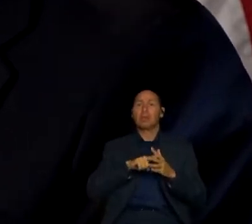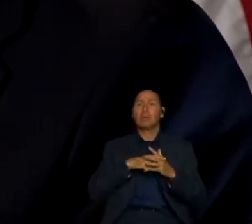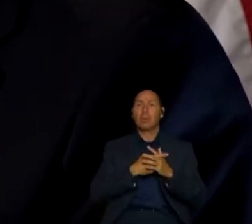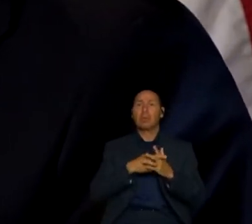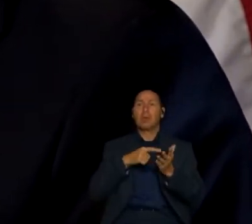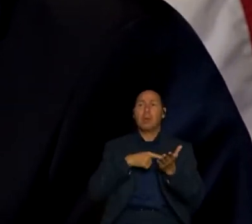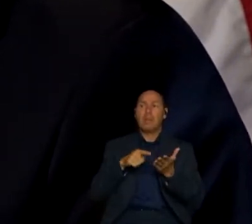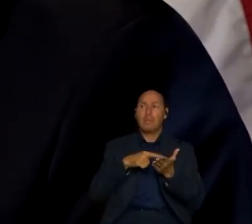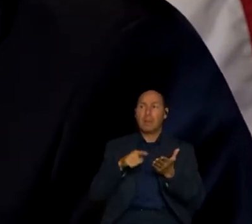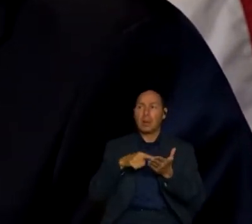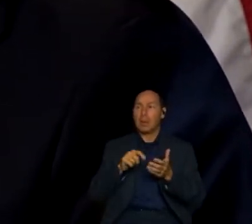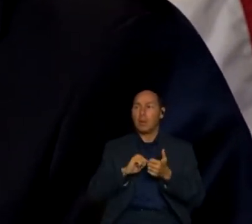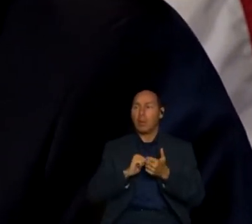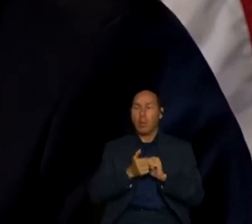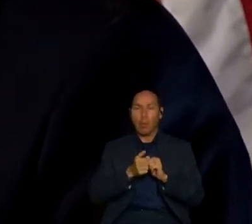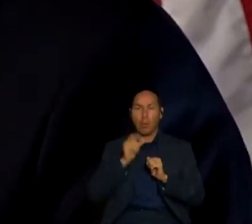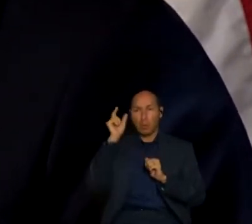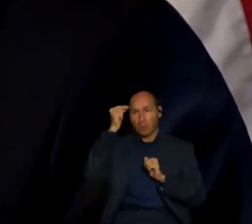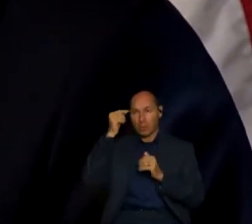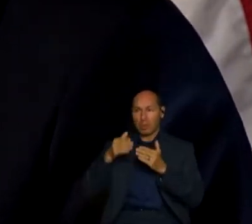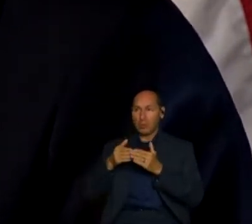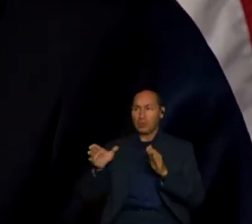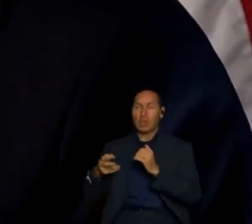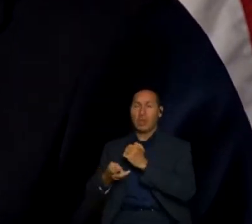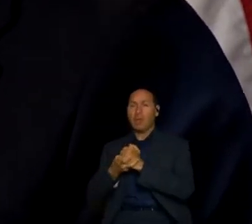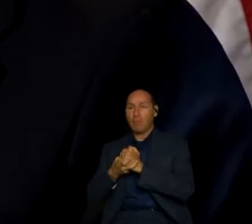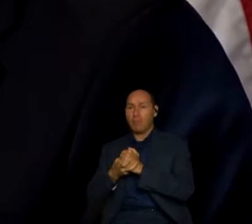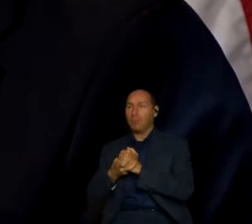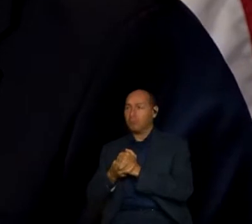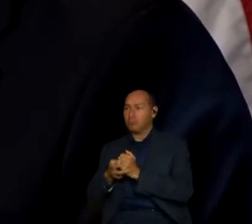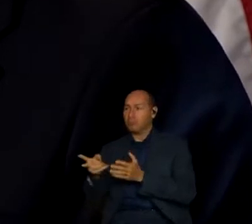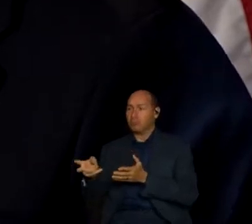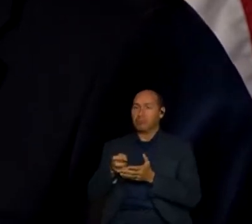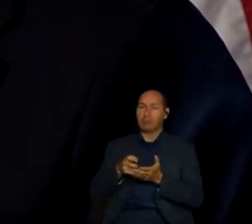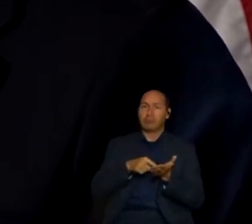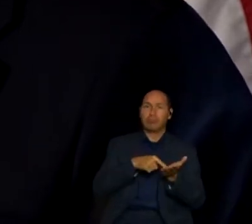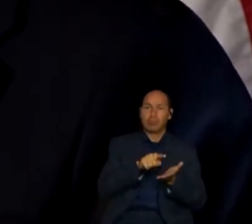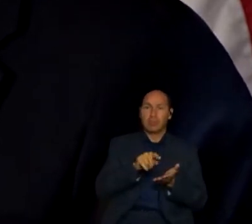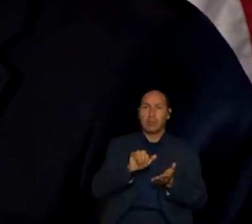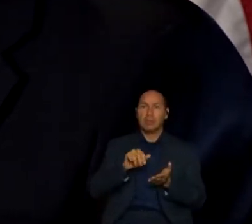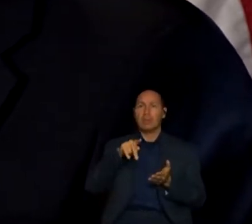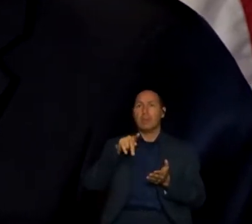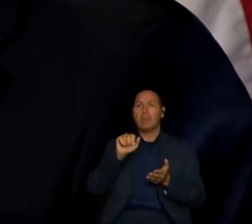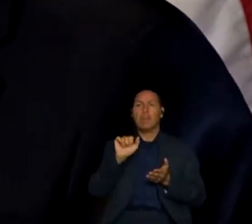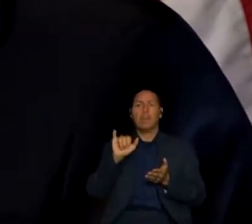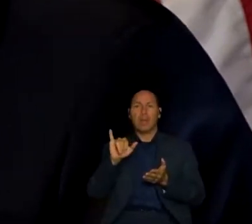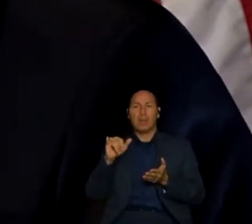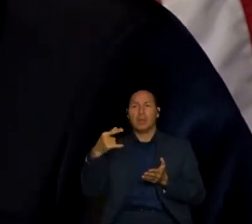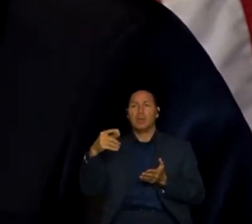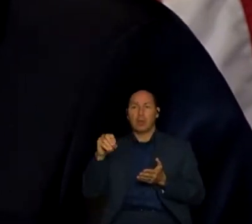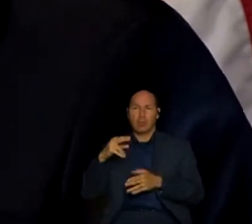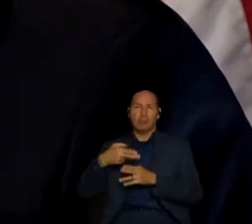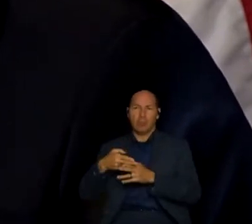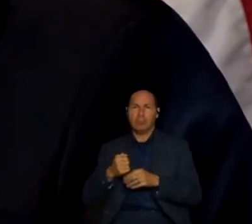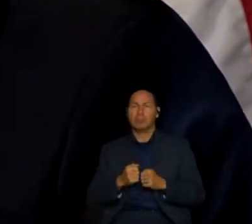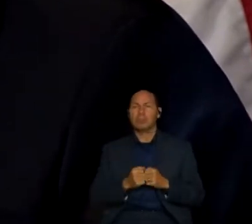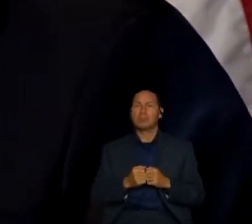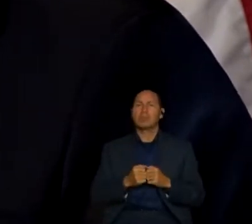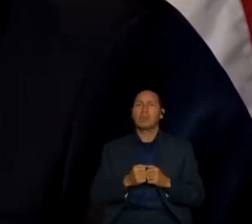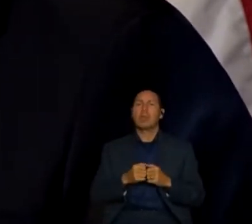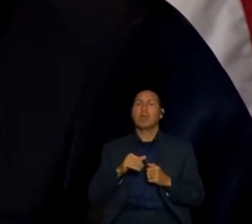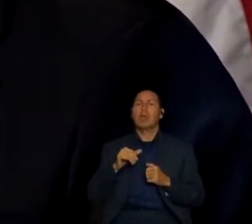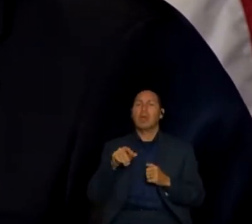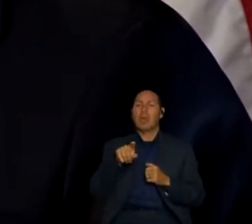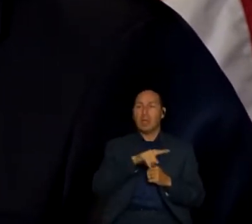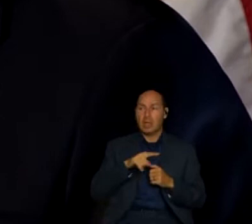general operating budget through what is now known as PAYGO, pay as you go, pensioners would have stopped